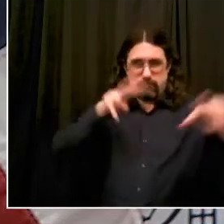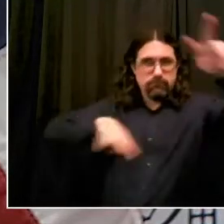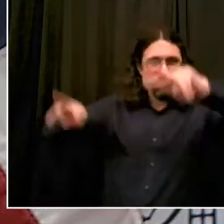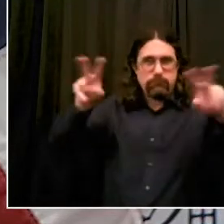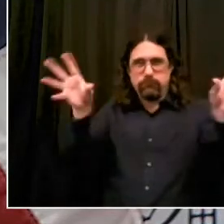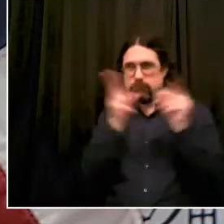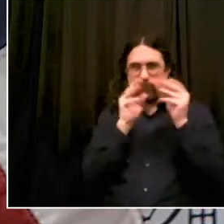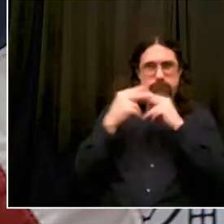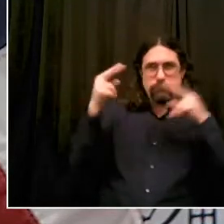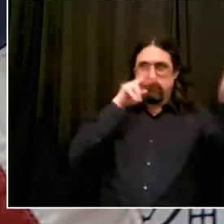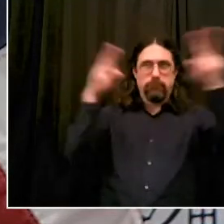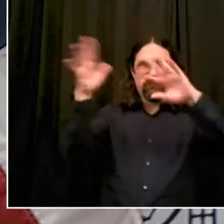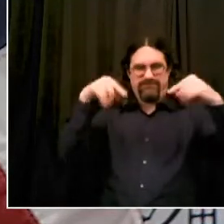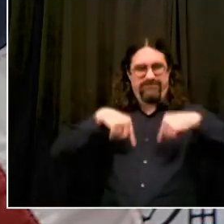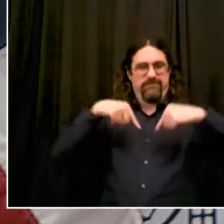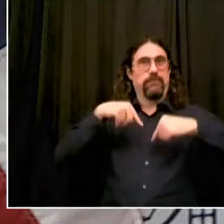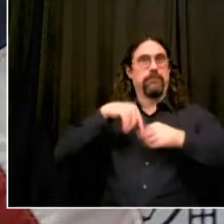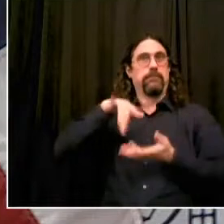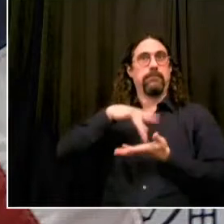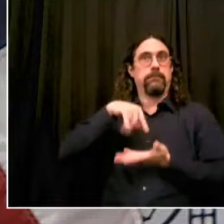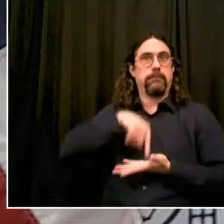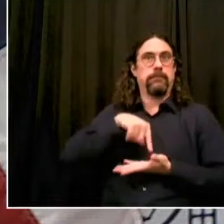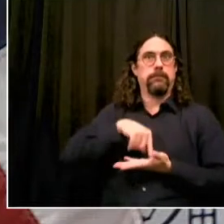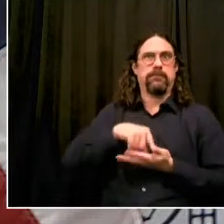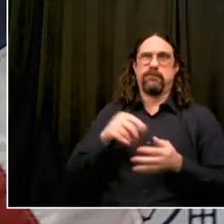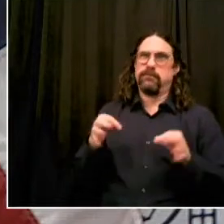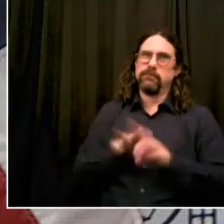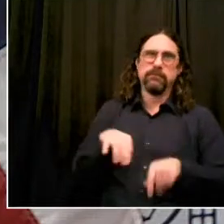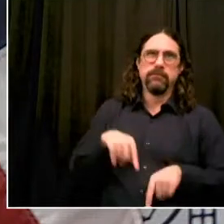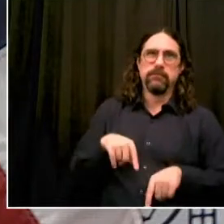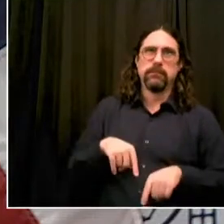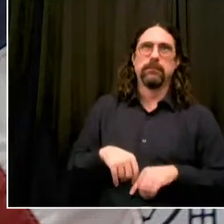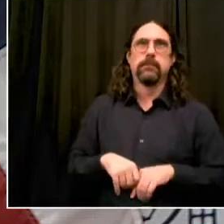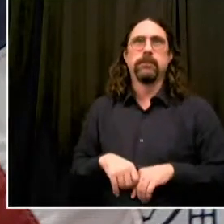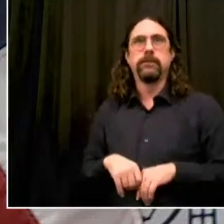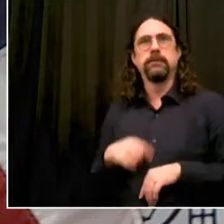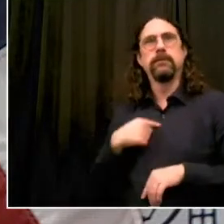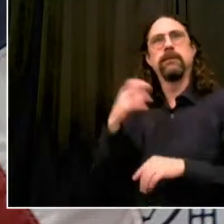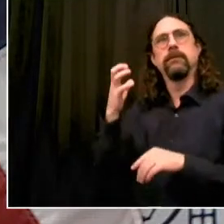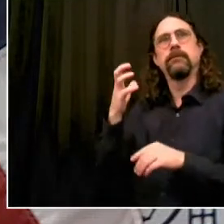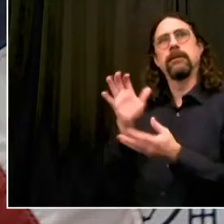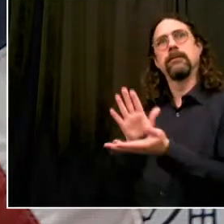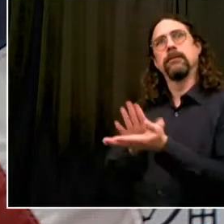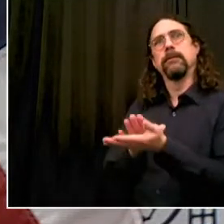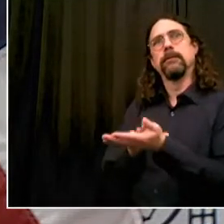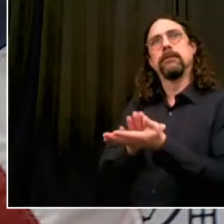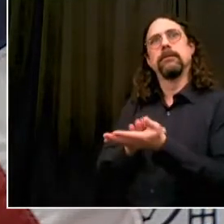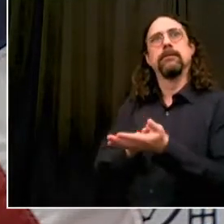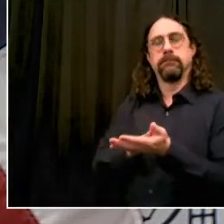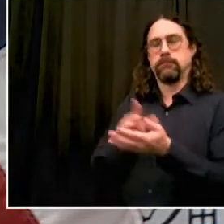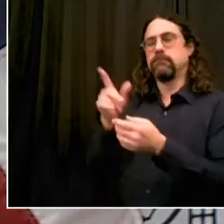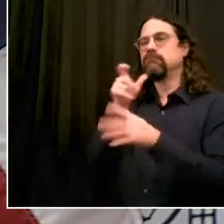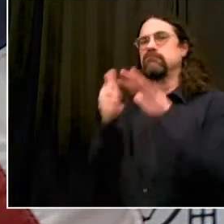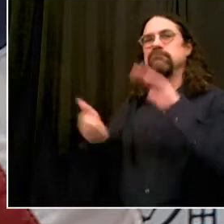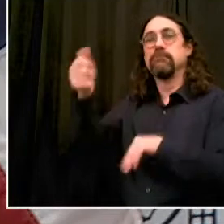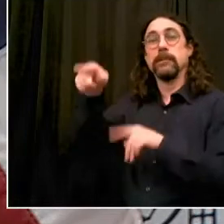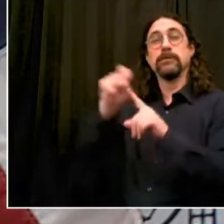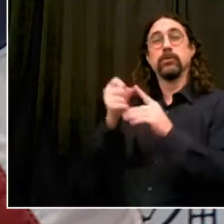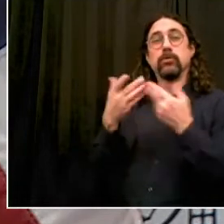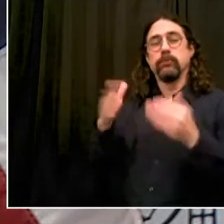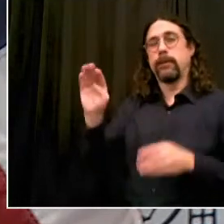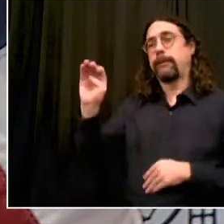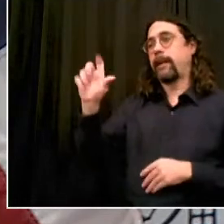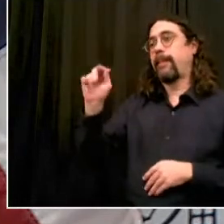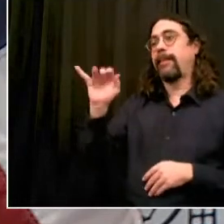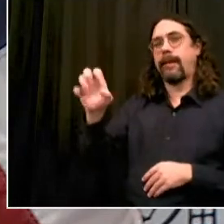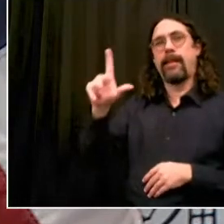is that has been a big, really good X factor in this equation, and one of the things that gives them faith that we can keep things